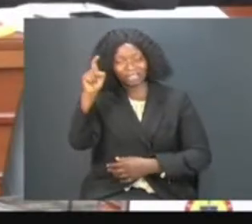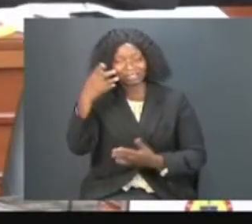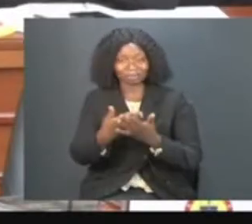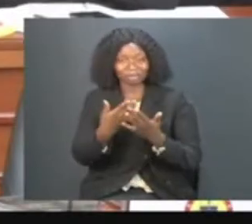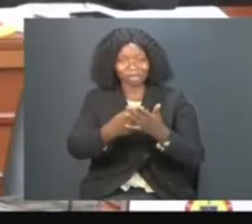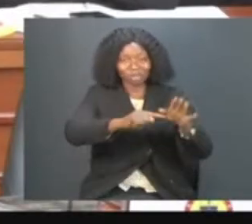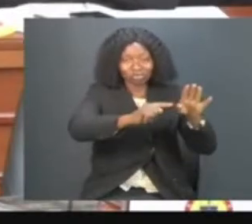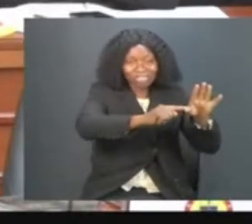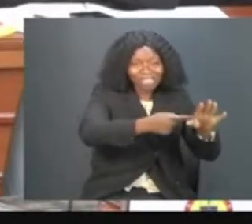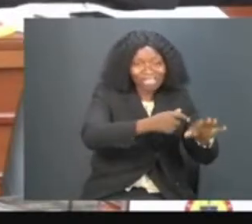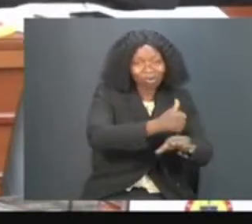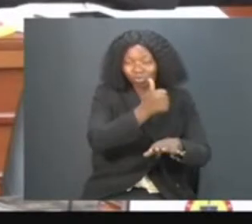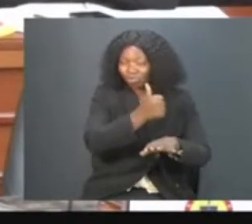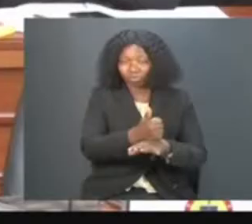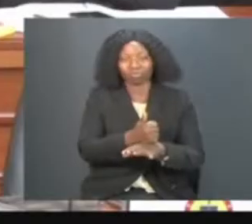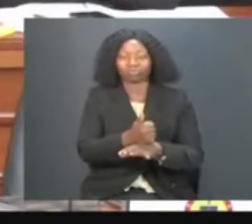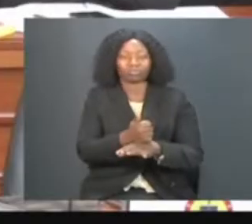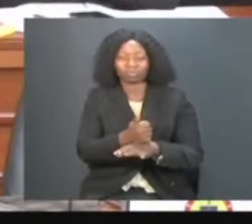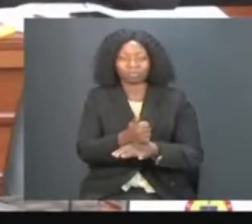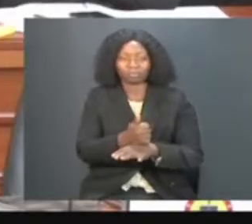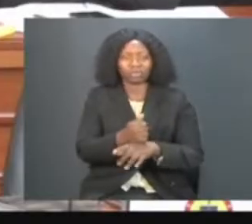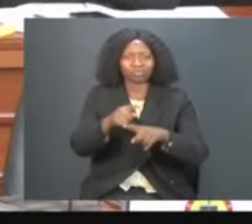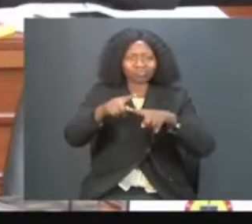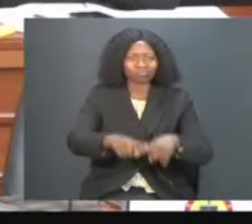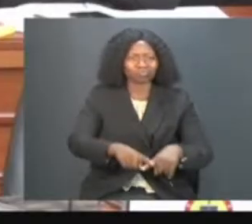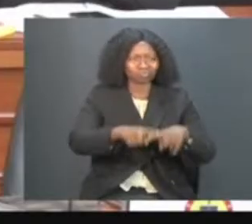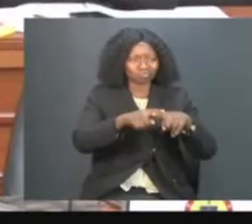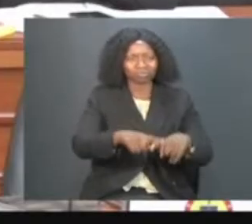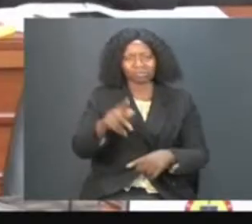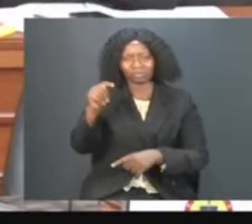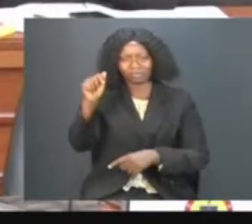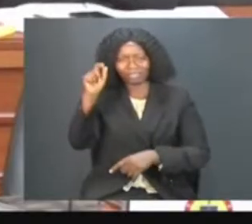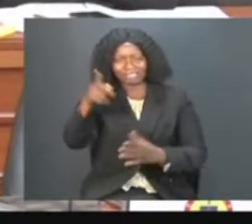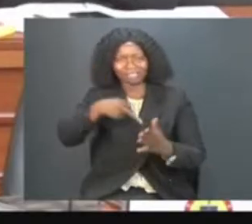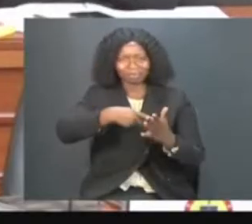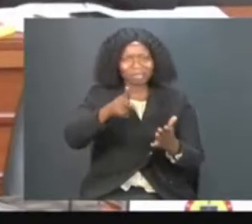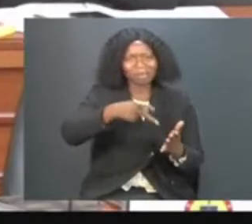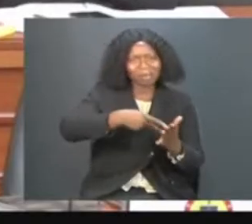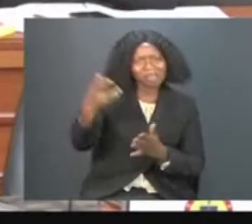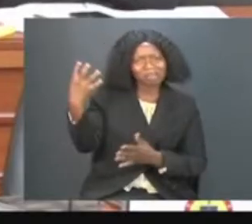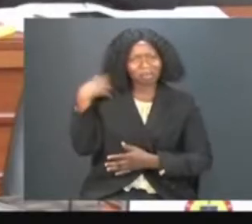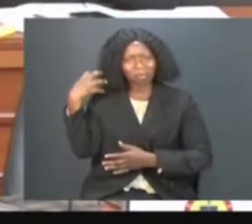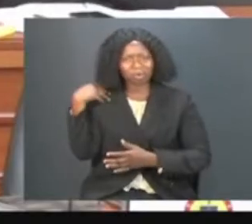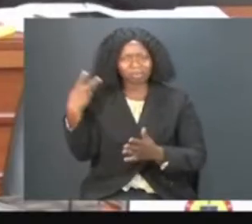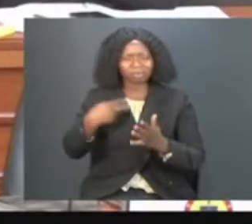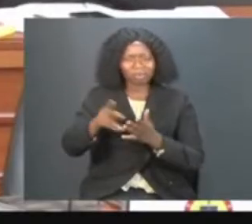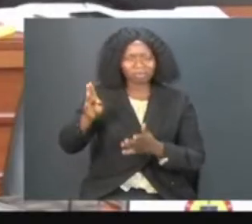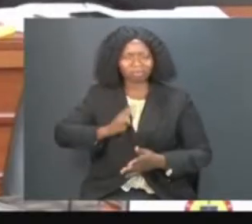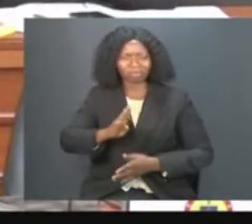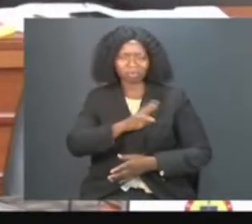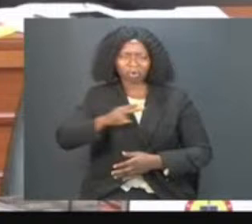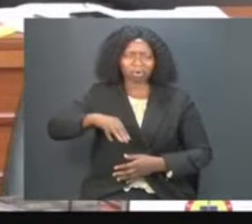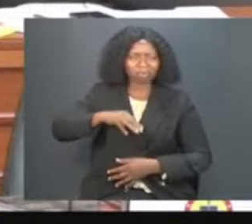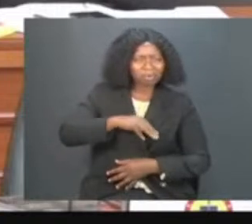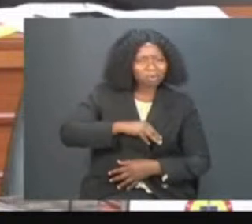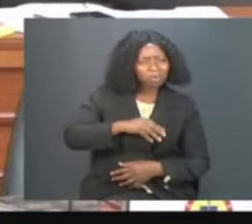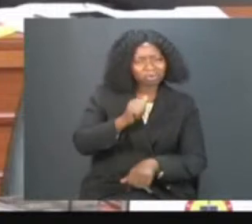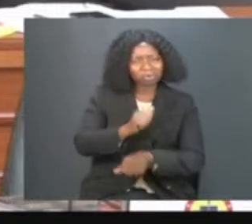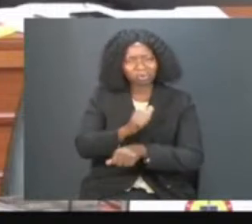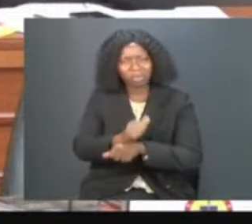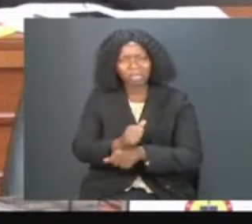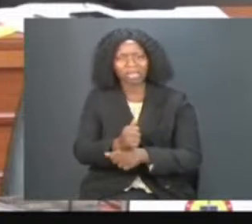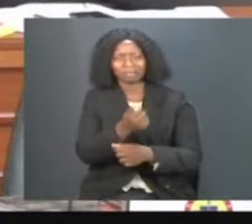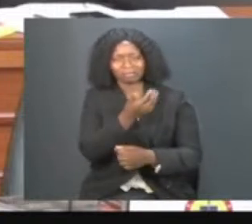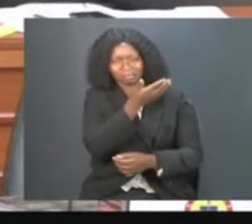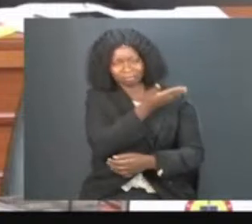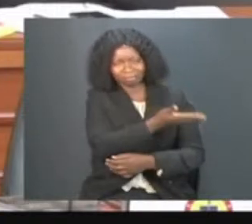another authority to burden the taxpayer in paying for CEOs and board members whose functions already are